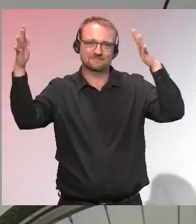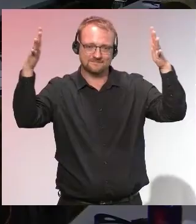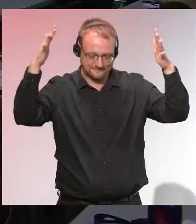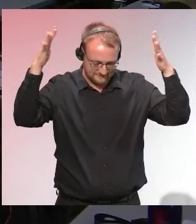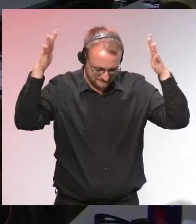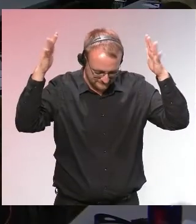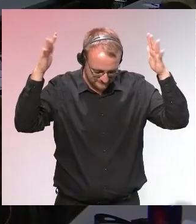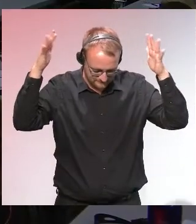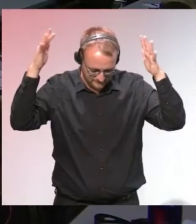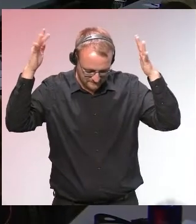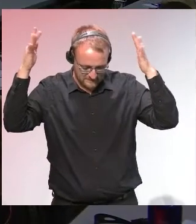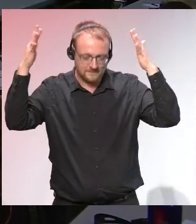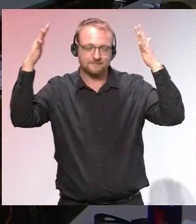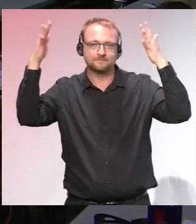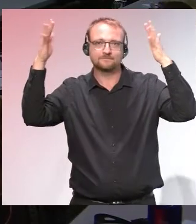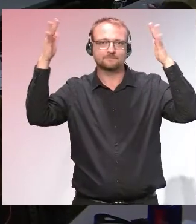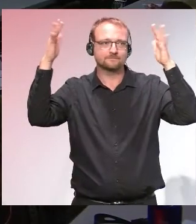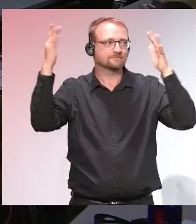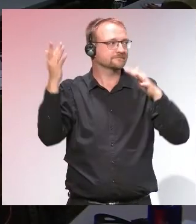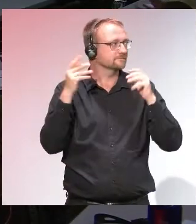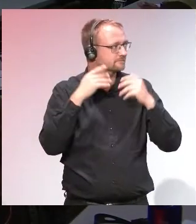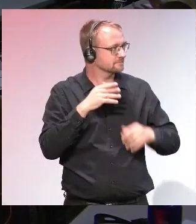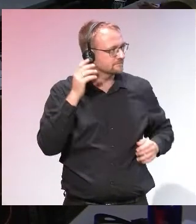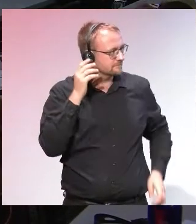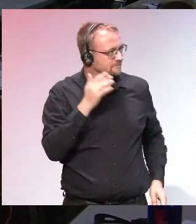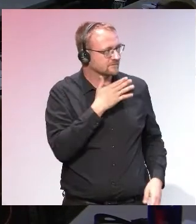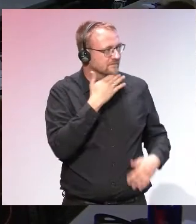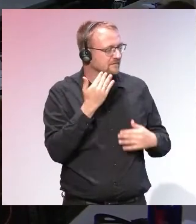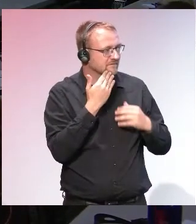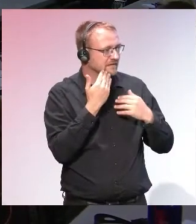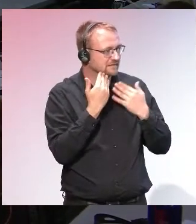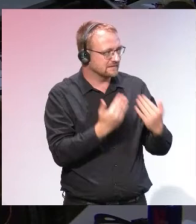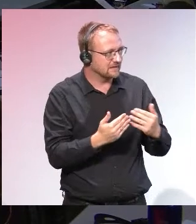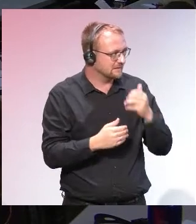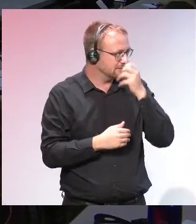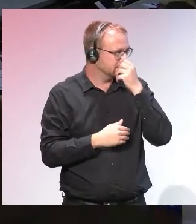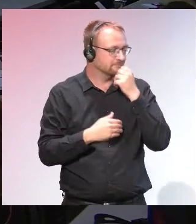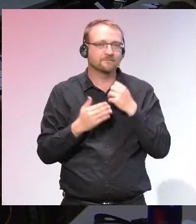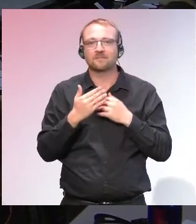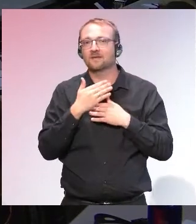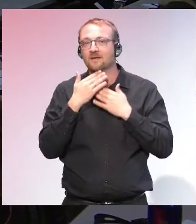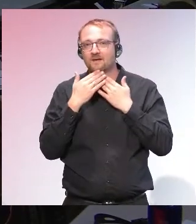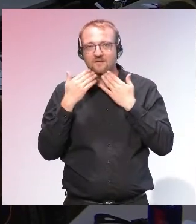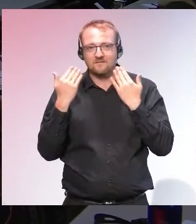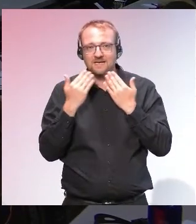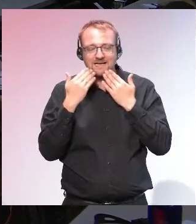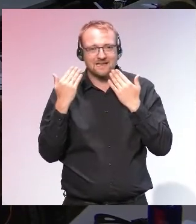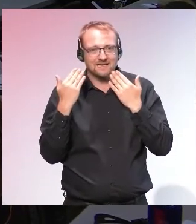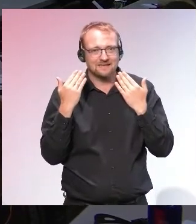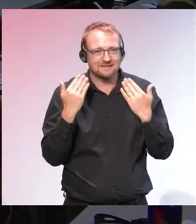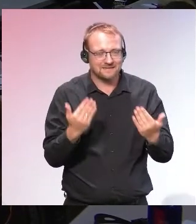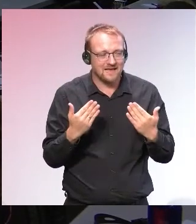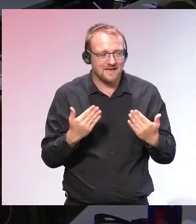Thank you very much. Thank you very much. And